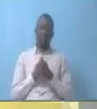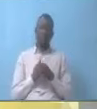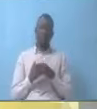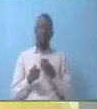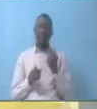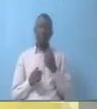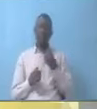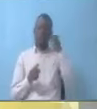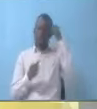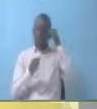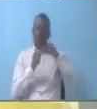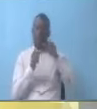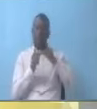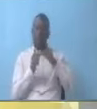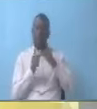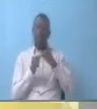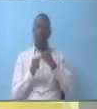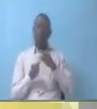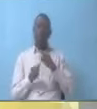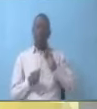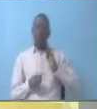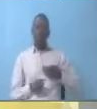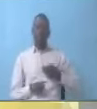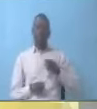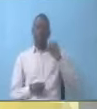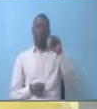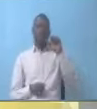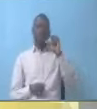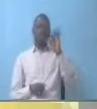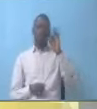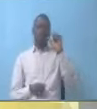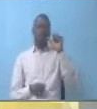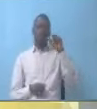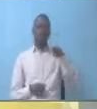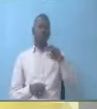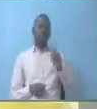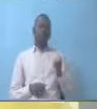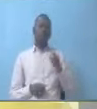Diaw. Ma ngay fatale ko Mrs. Satang Diaw. Bu tonto mi ci chamignu jambour.